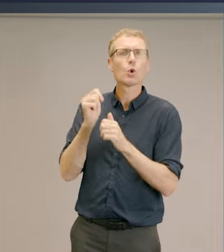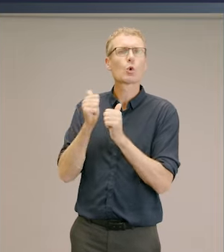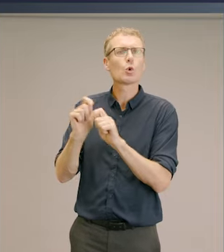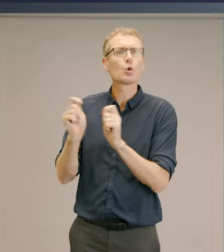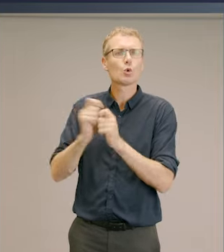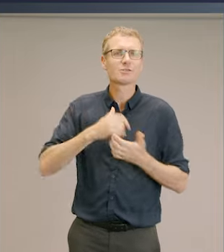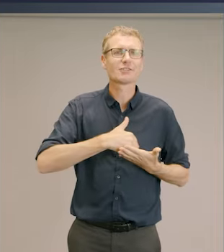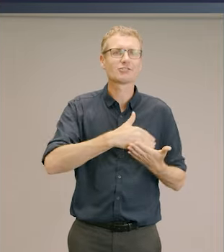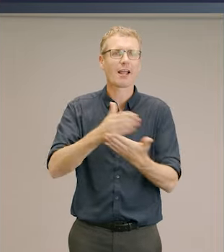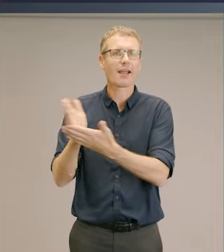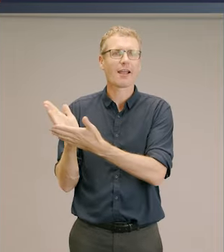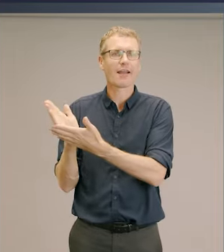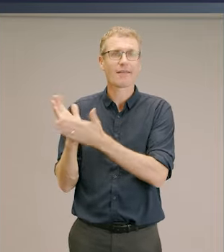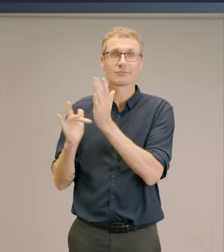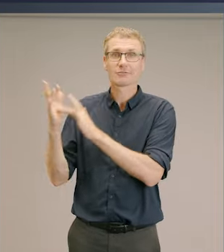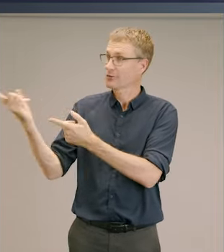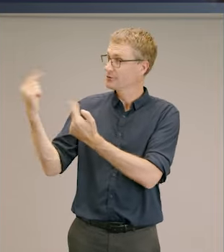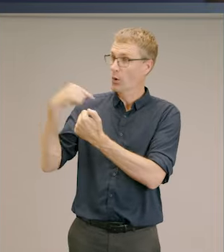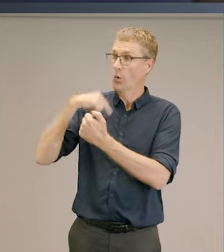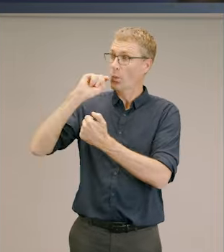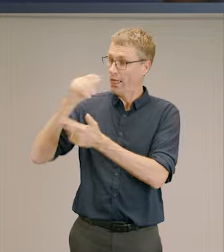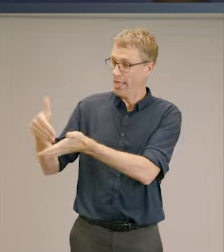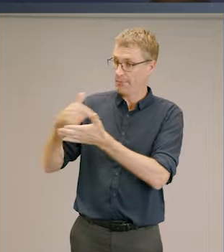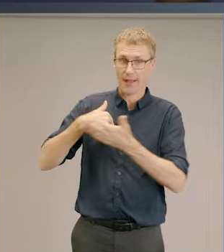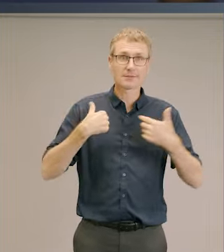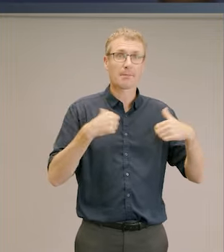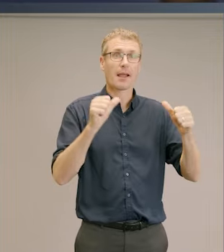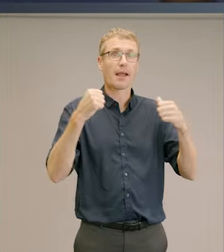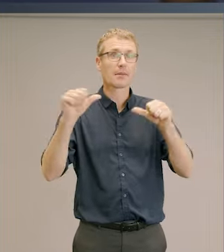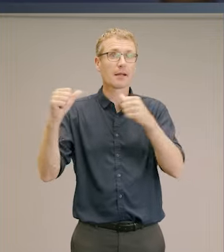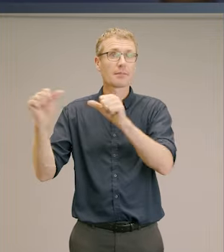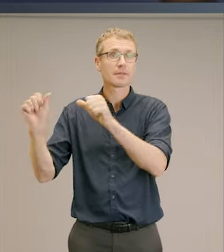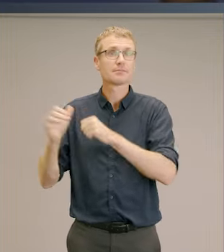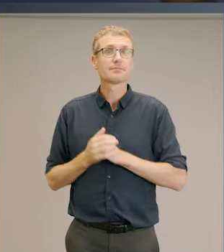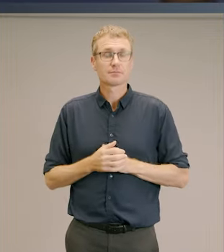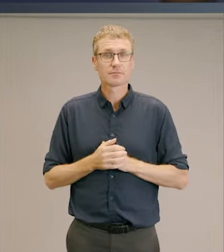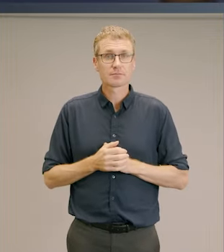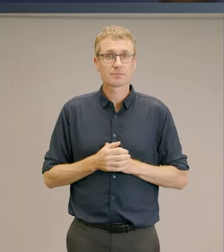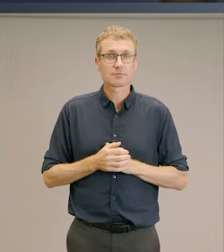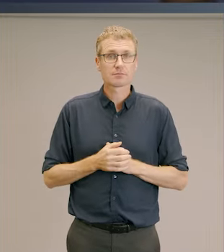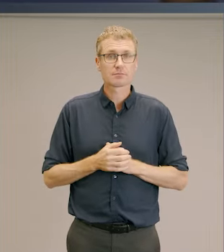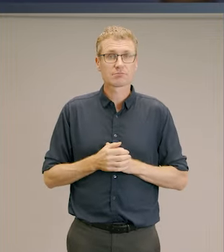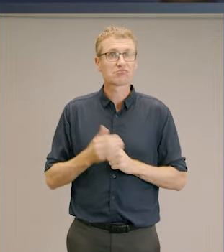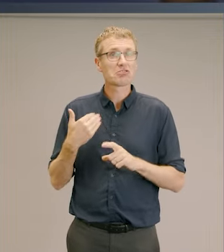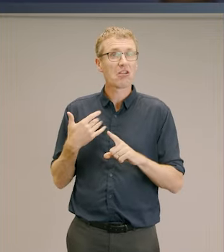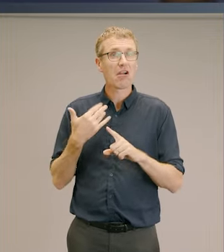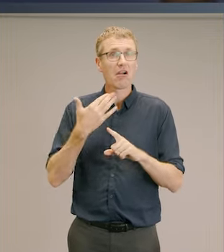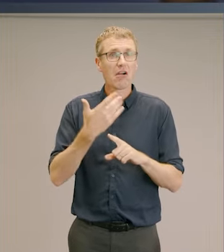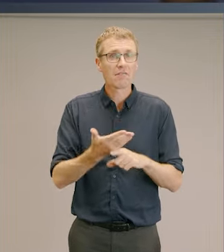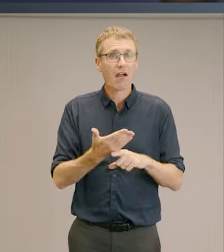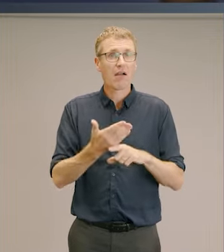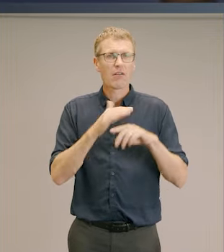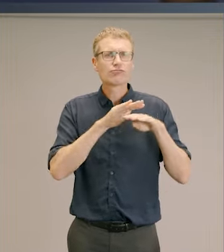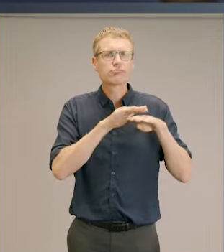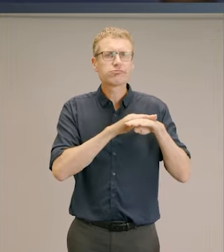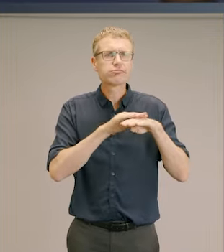Jesus wherever we go. And Jesus says he will make us fruitful. And there's so much that we could say about Jesus of Nazareth. We've